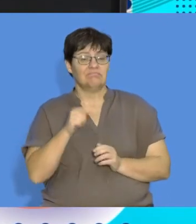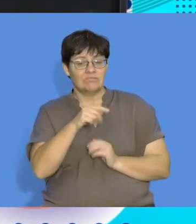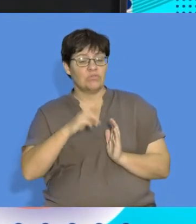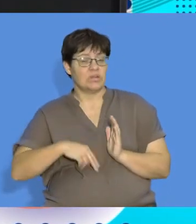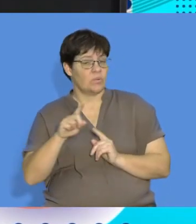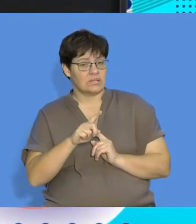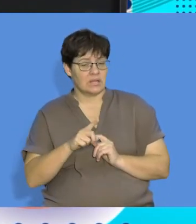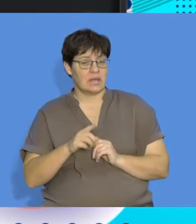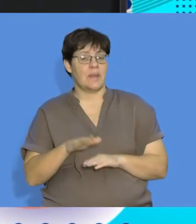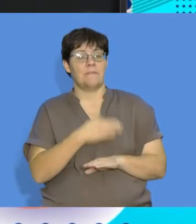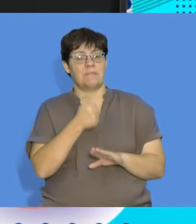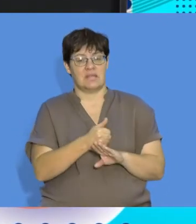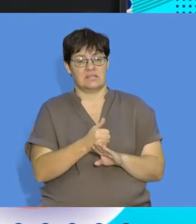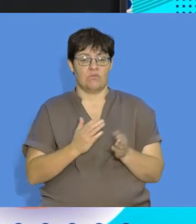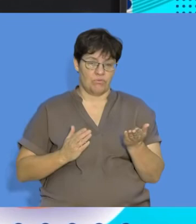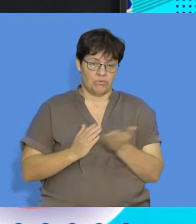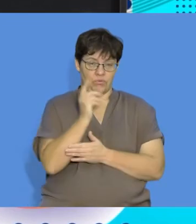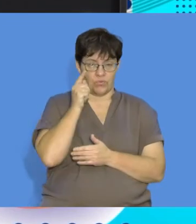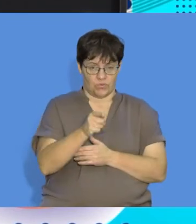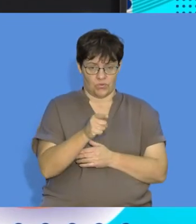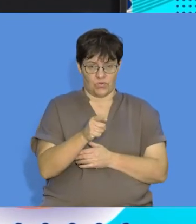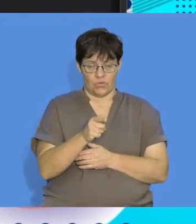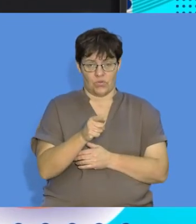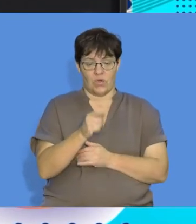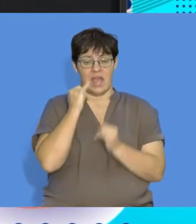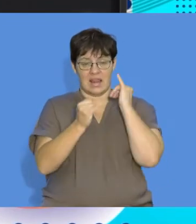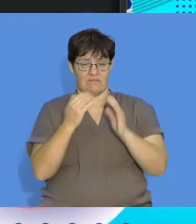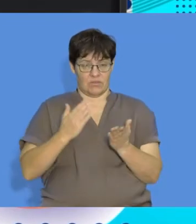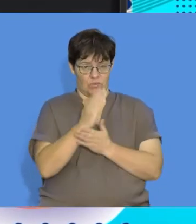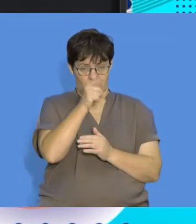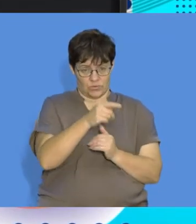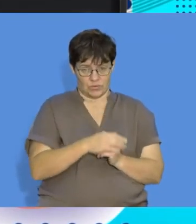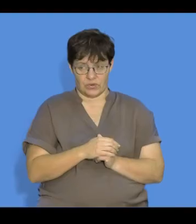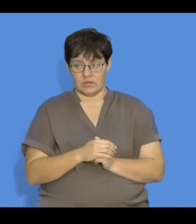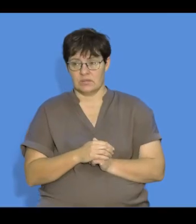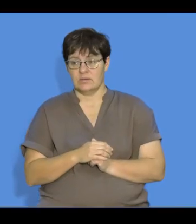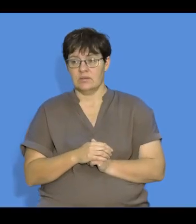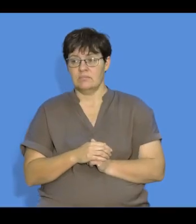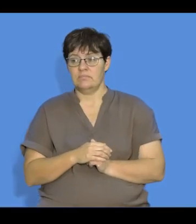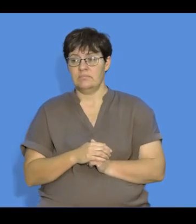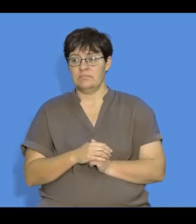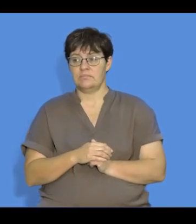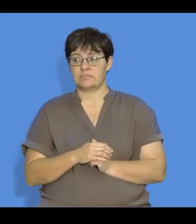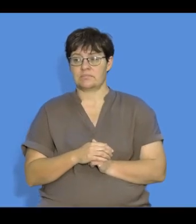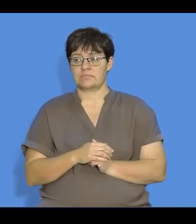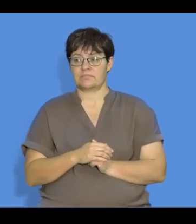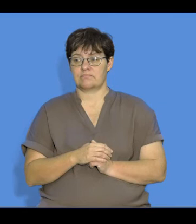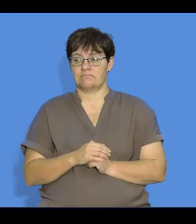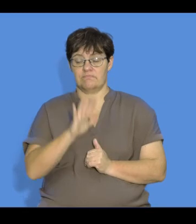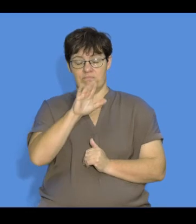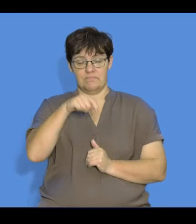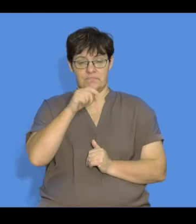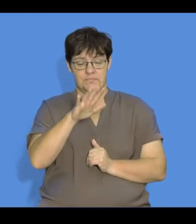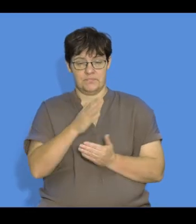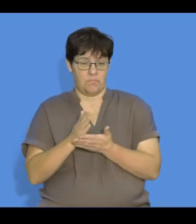the current passing through the 11 ohm resistor, right? So if we remove this 5.5